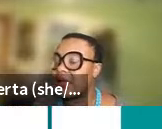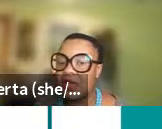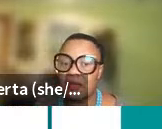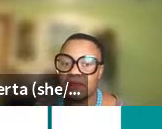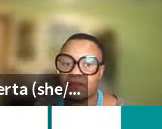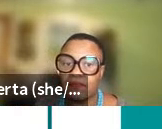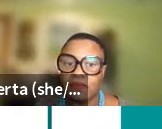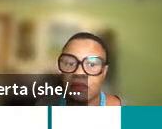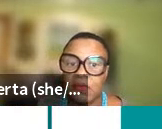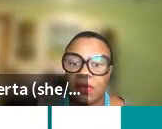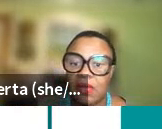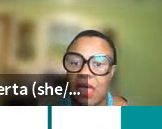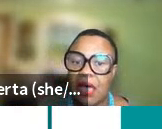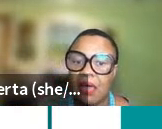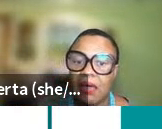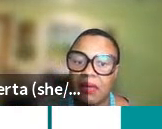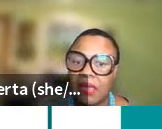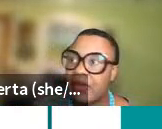Oh, and